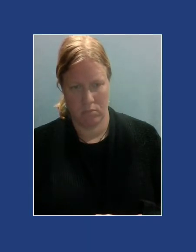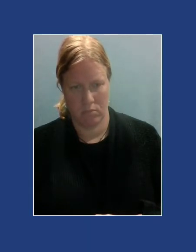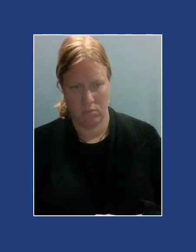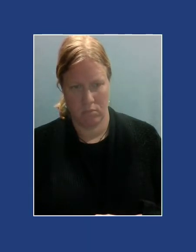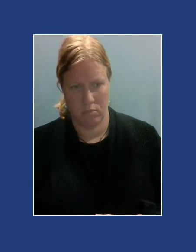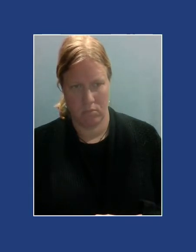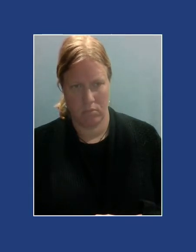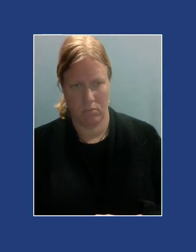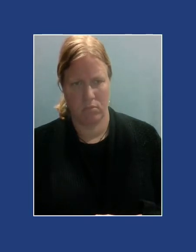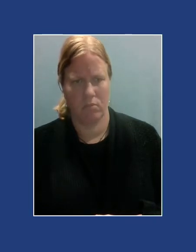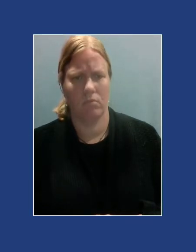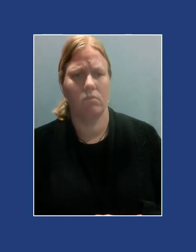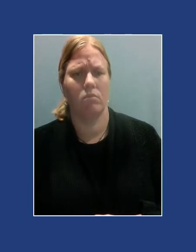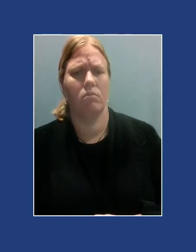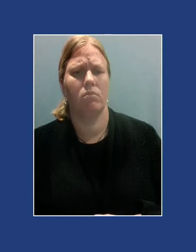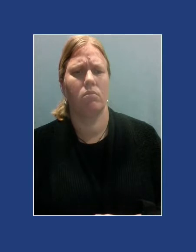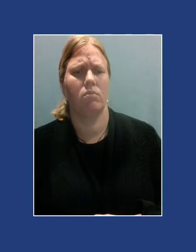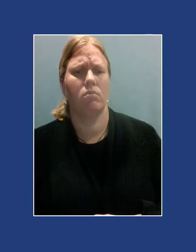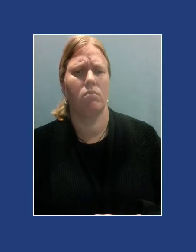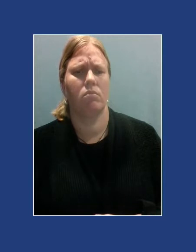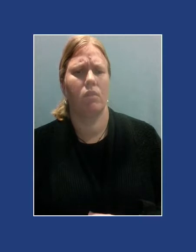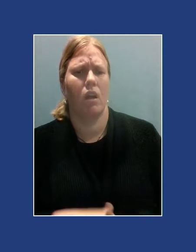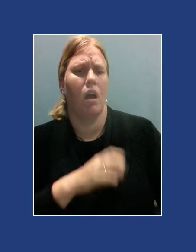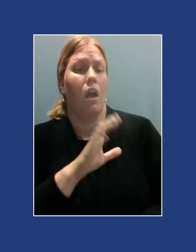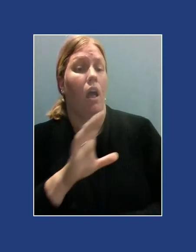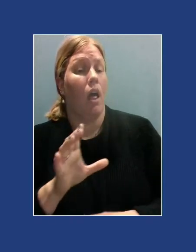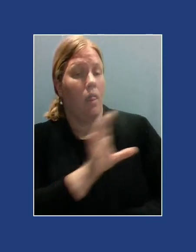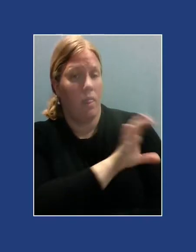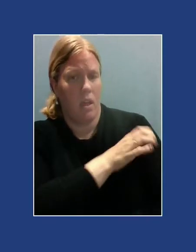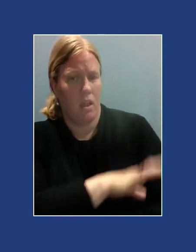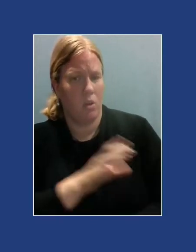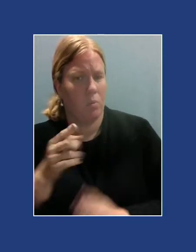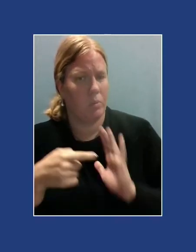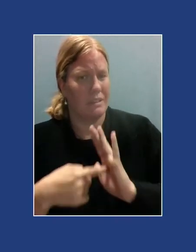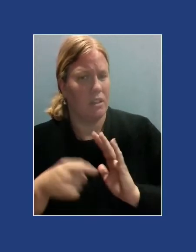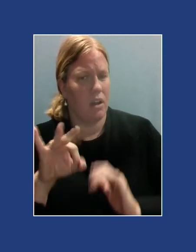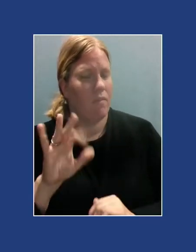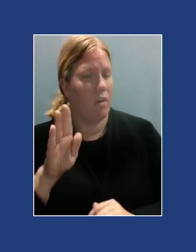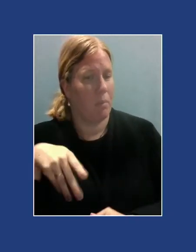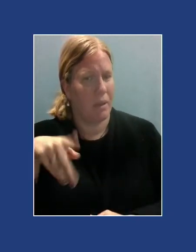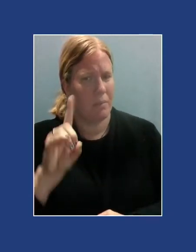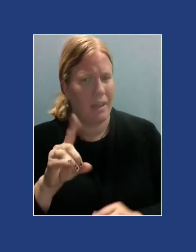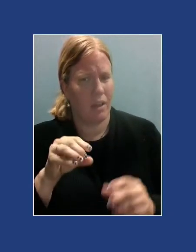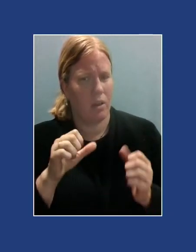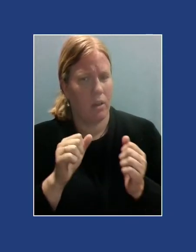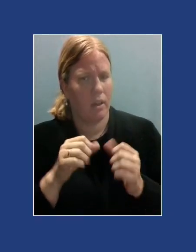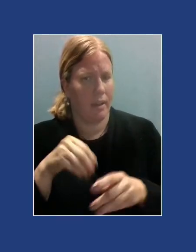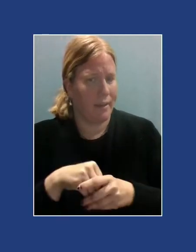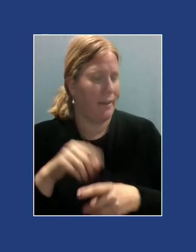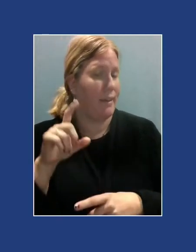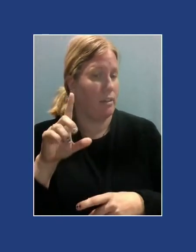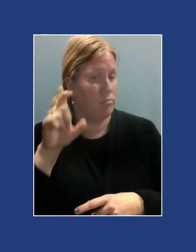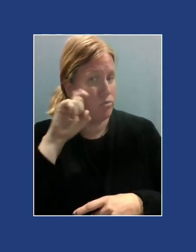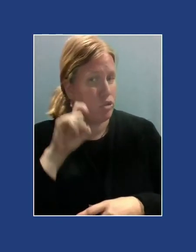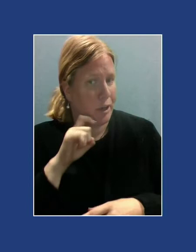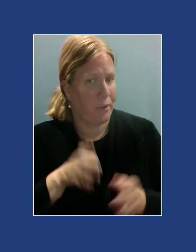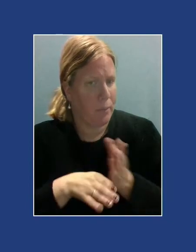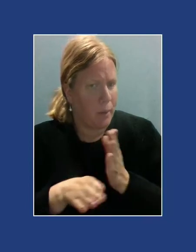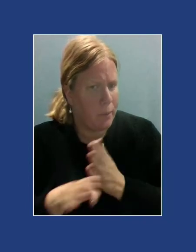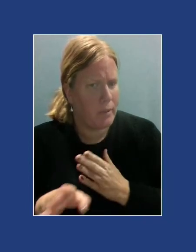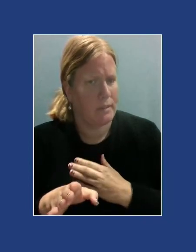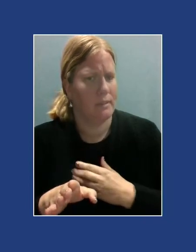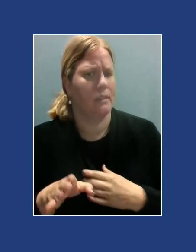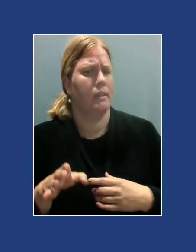The clinical presentation generally of borderline personality disorder among trans and gender diverse people, and in the general population among cisgender